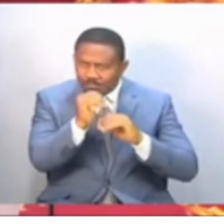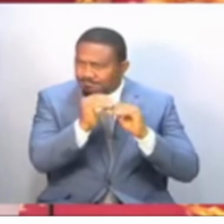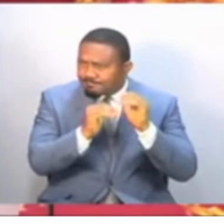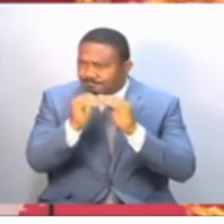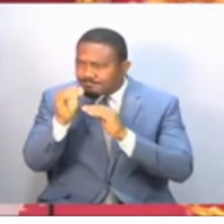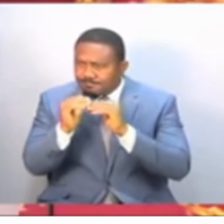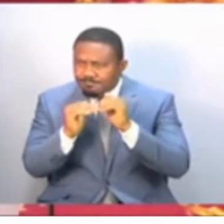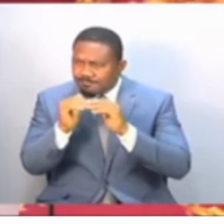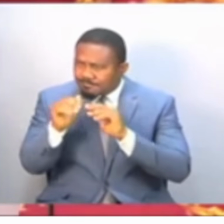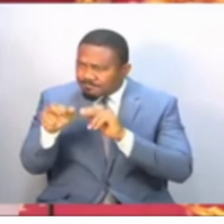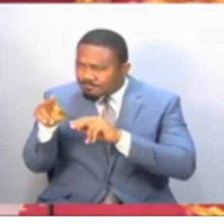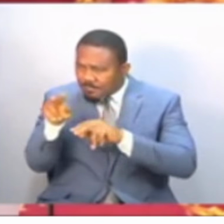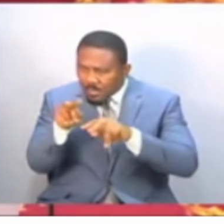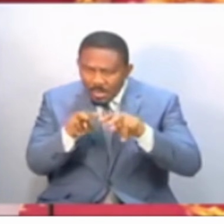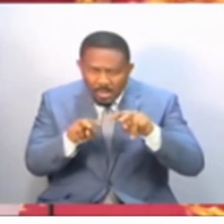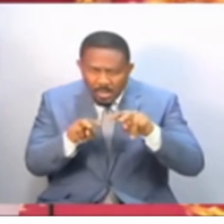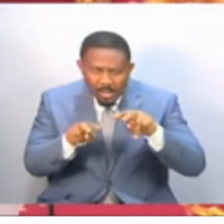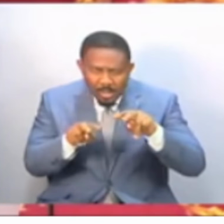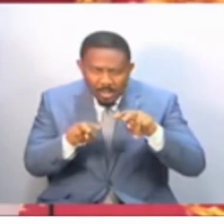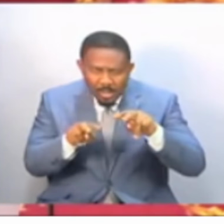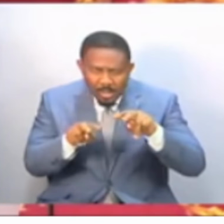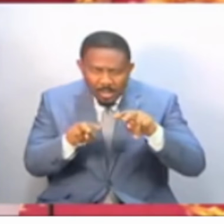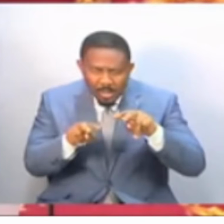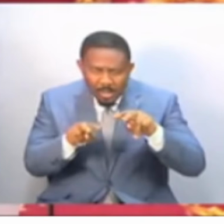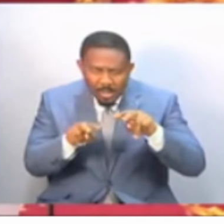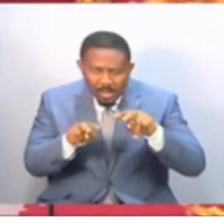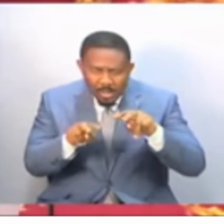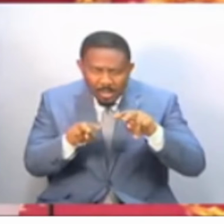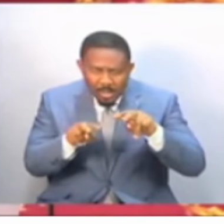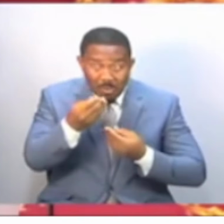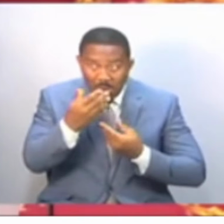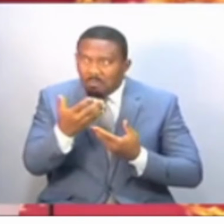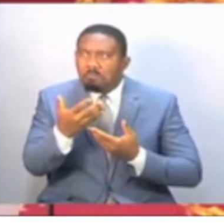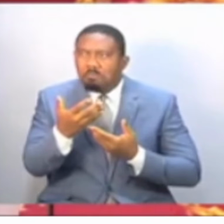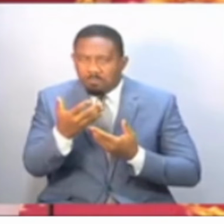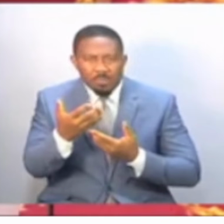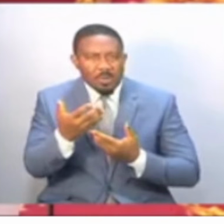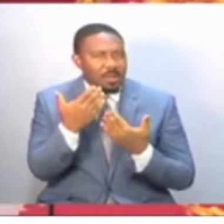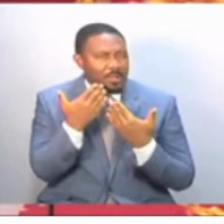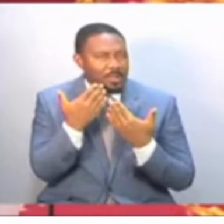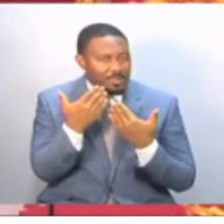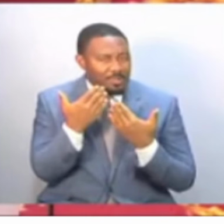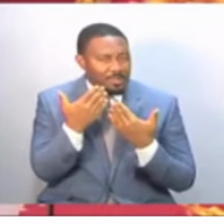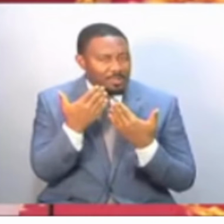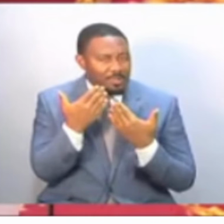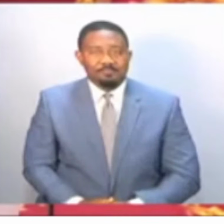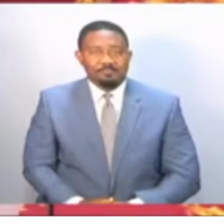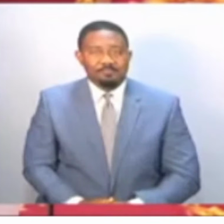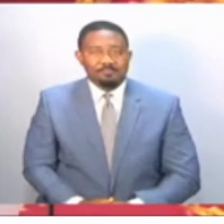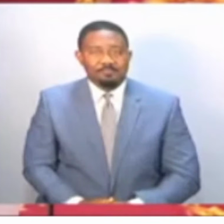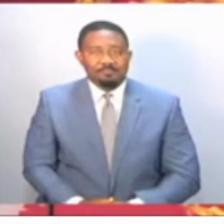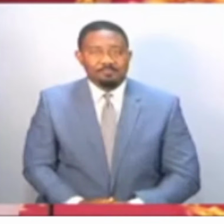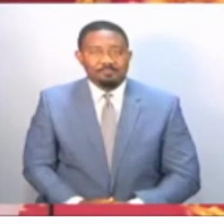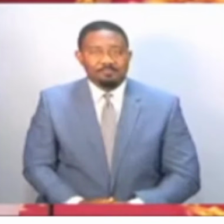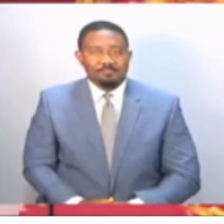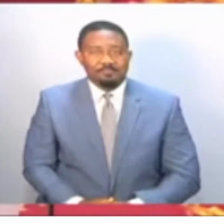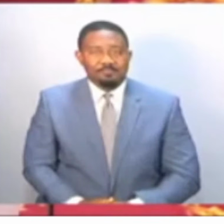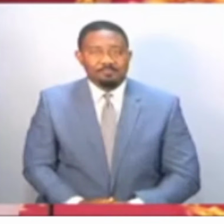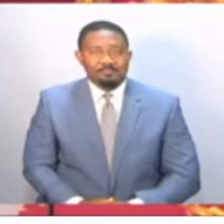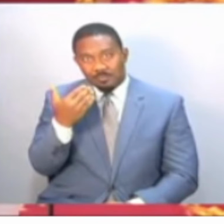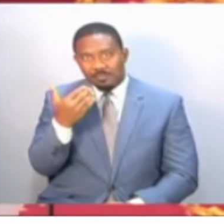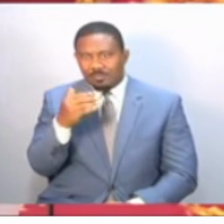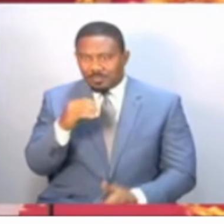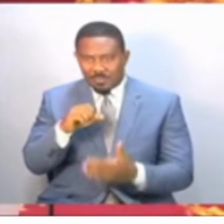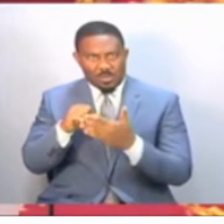always appreciate their constructive feedback. Mr. Speaker, recently, an online platform requested